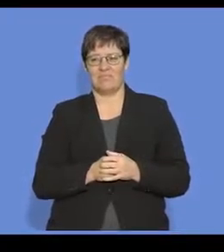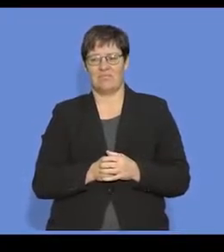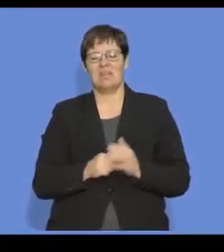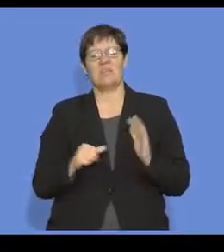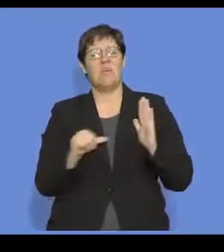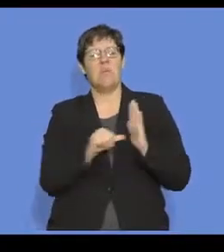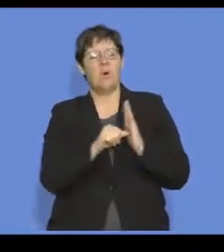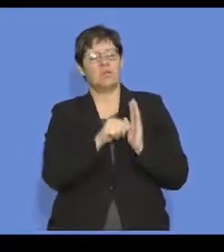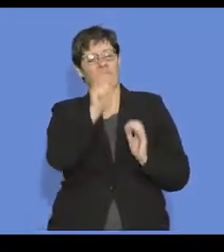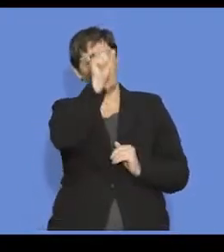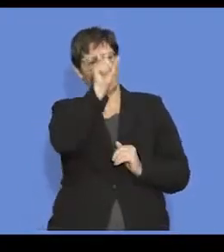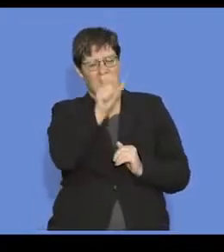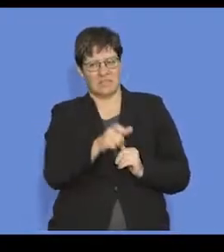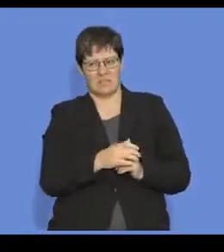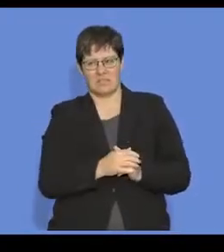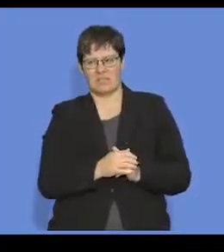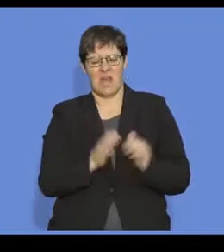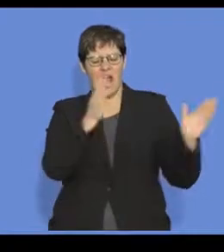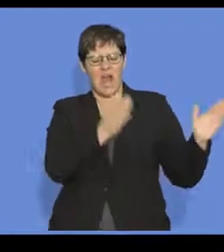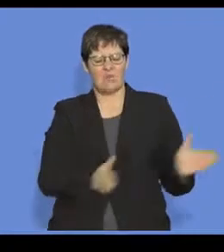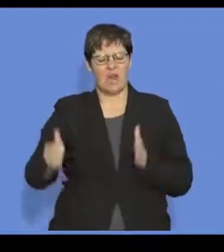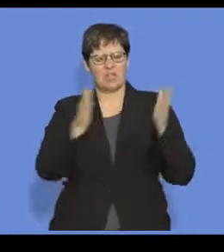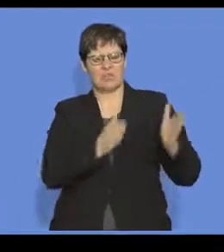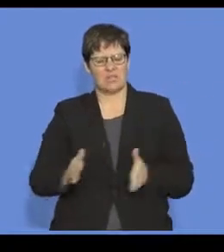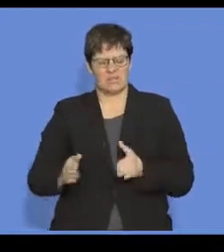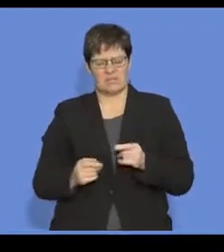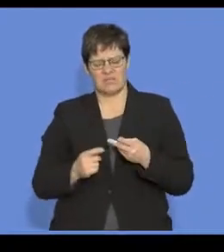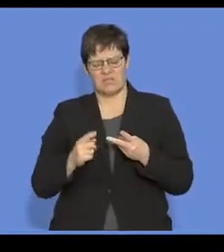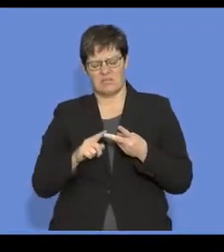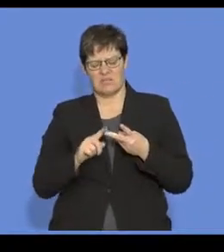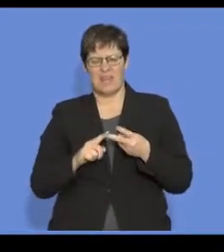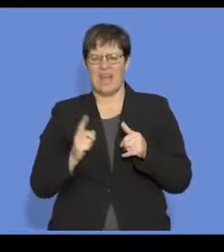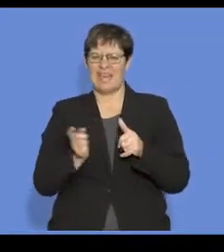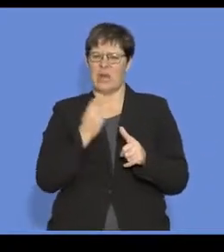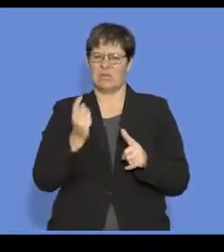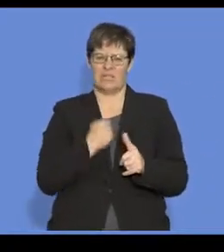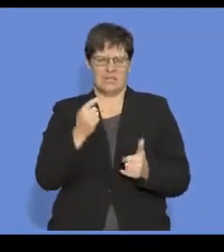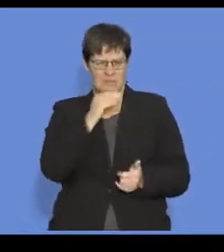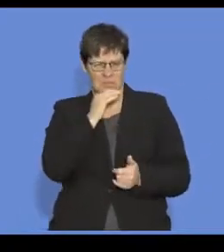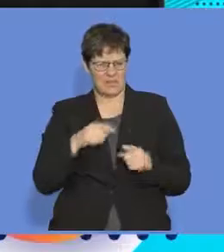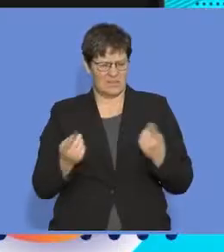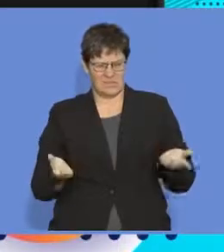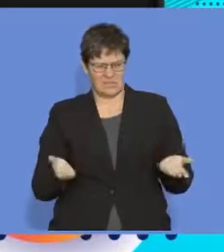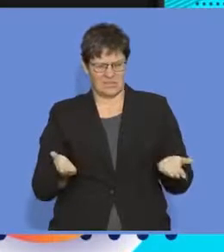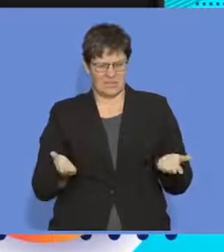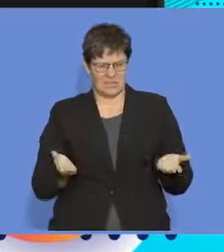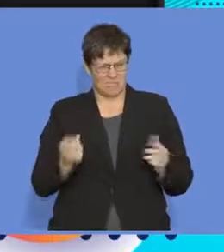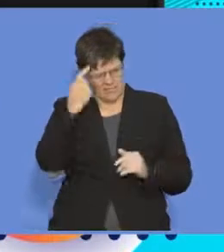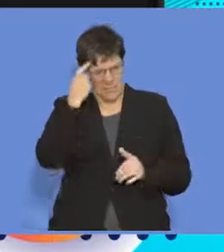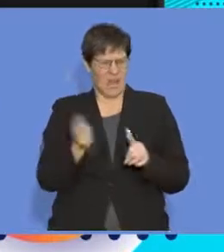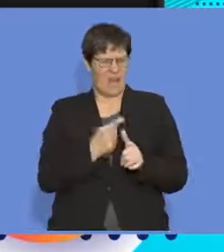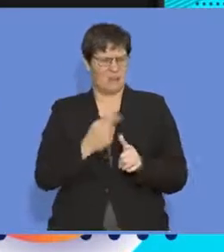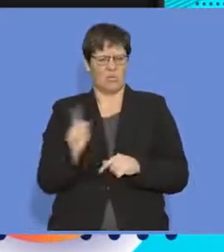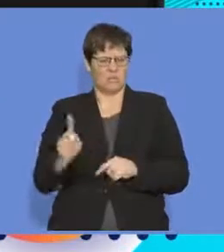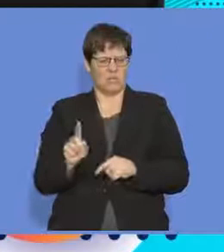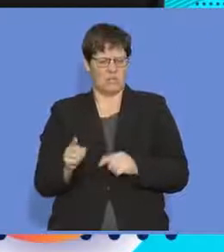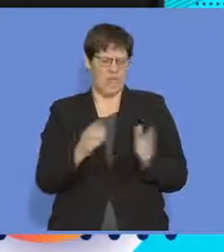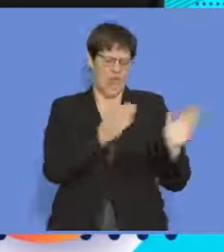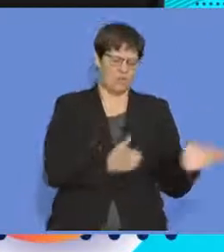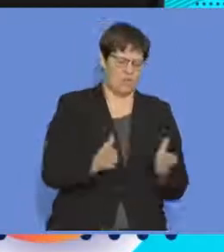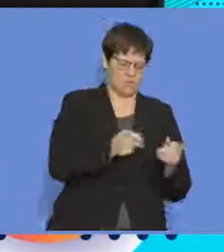So some keywords, what is arrangement and what is counting? What do you think is counting and